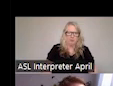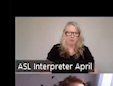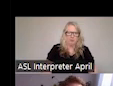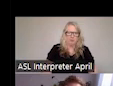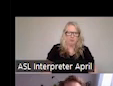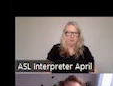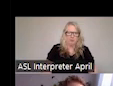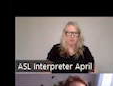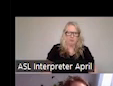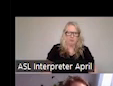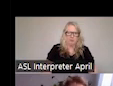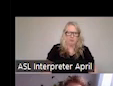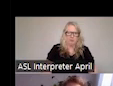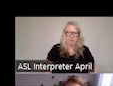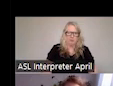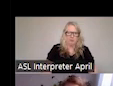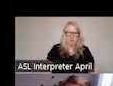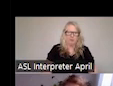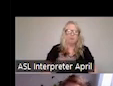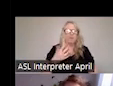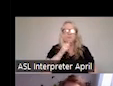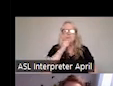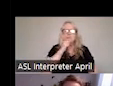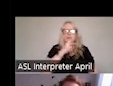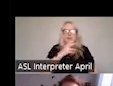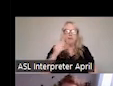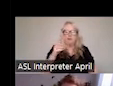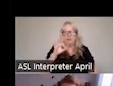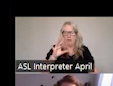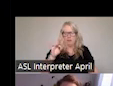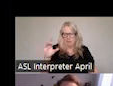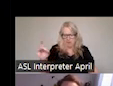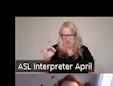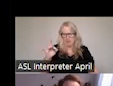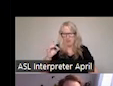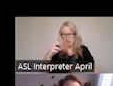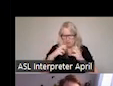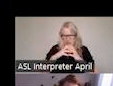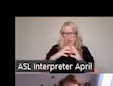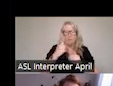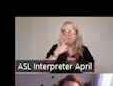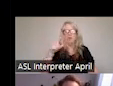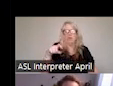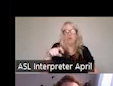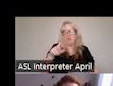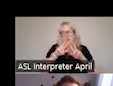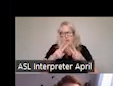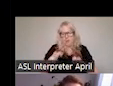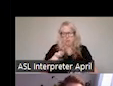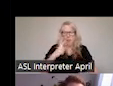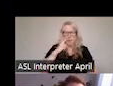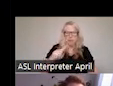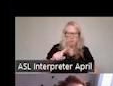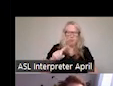Okay, so privacy and 988 implementation. We started with needs assessment for